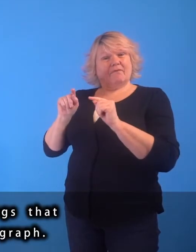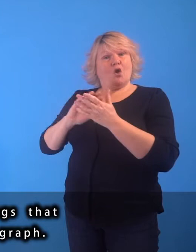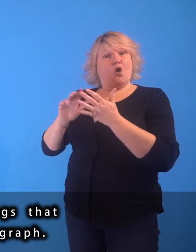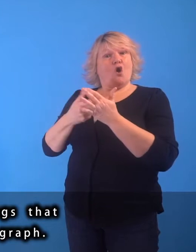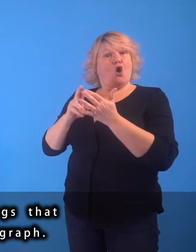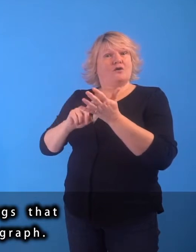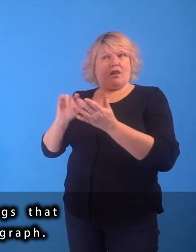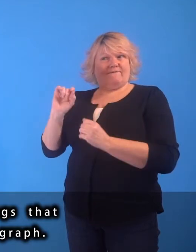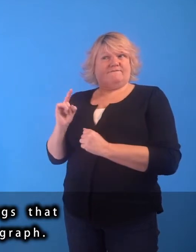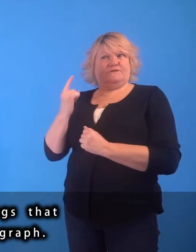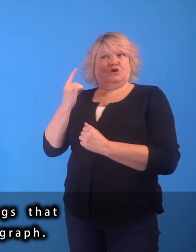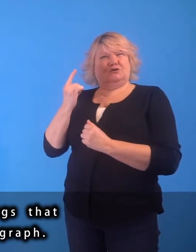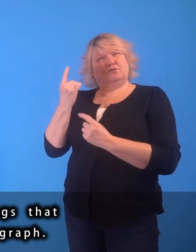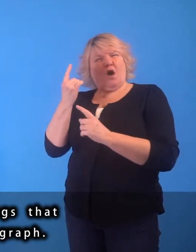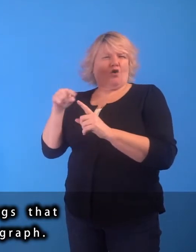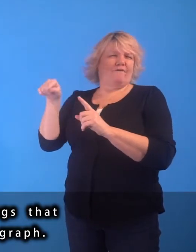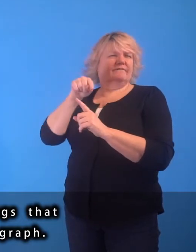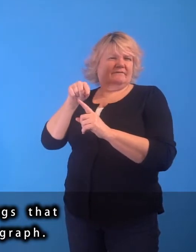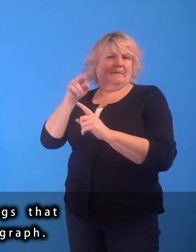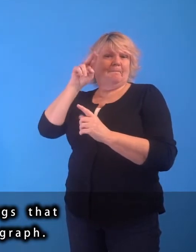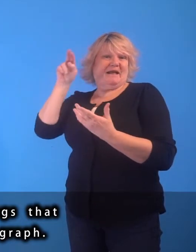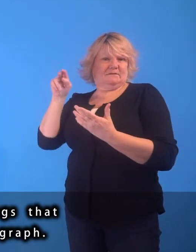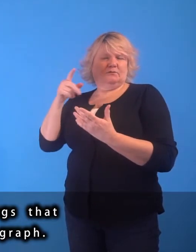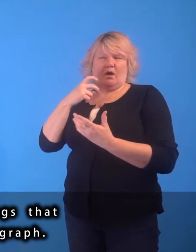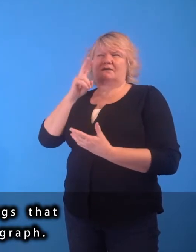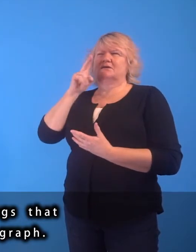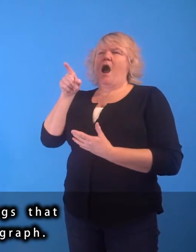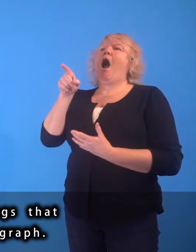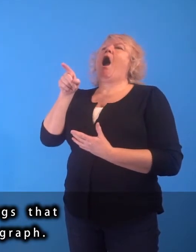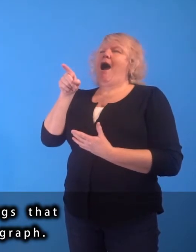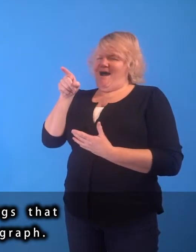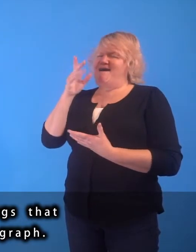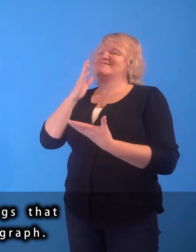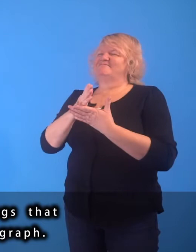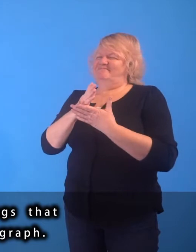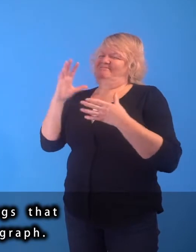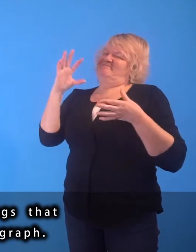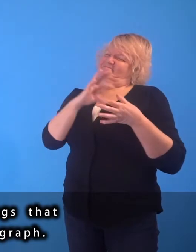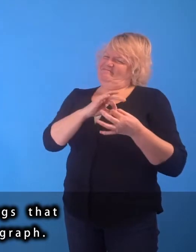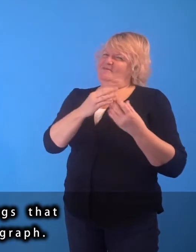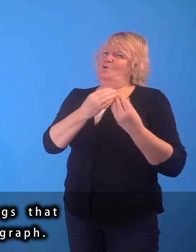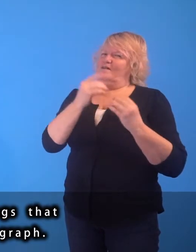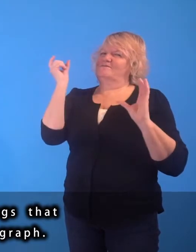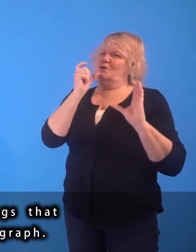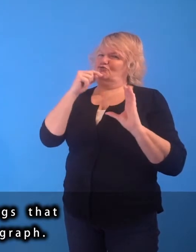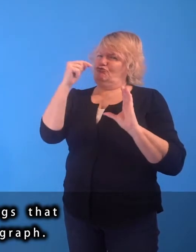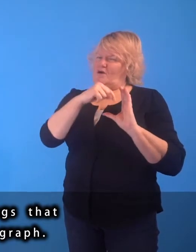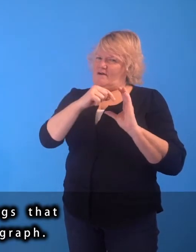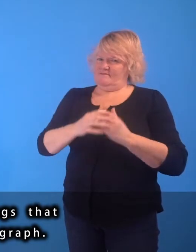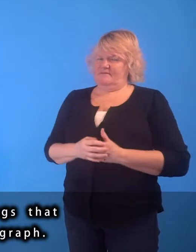It is the first of Hornel's paintings that we can link directly to a photograph.